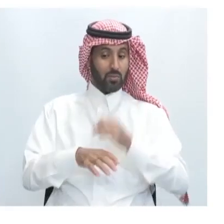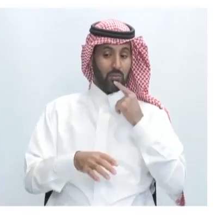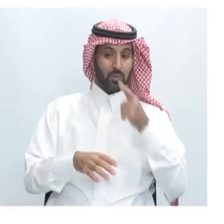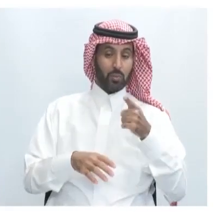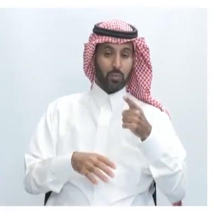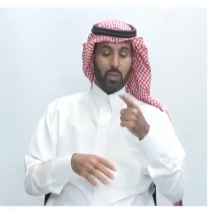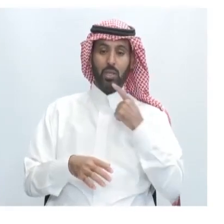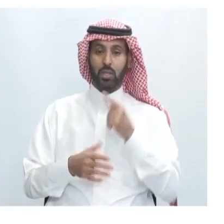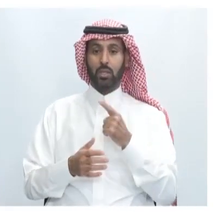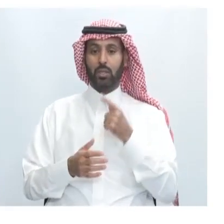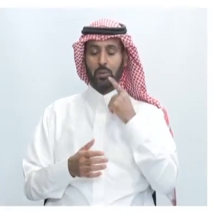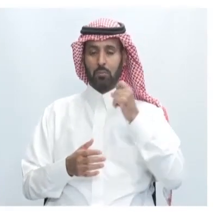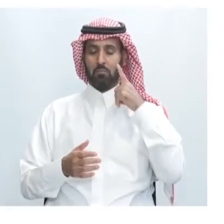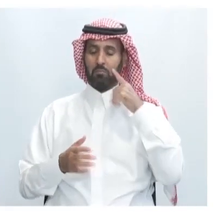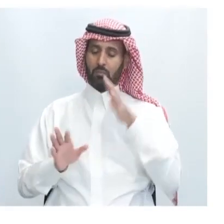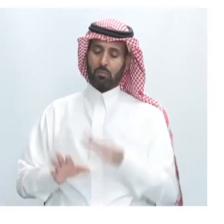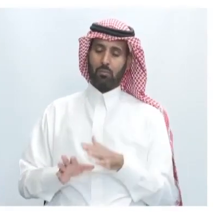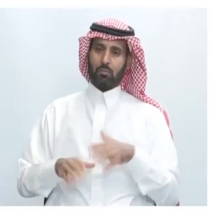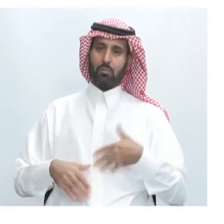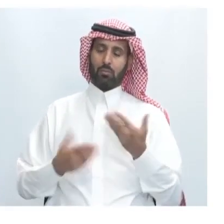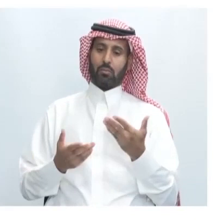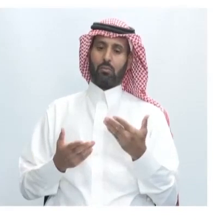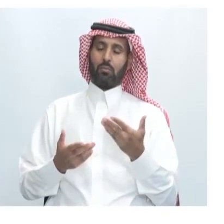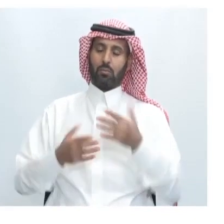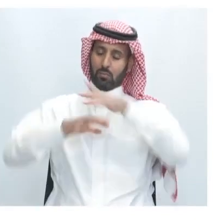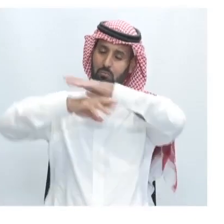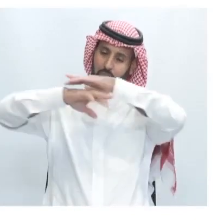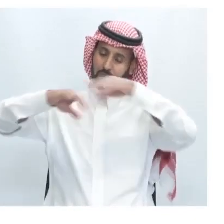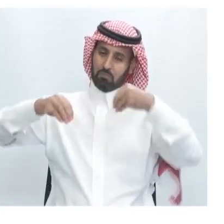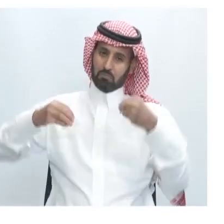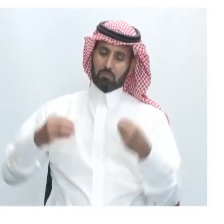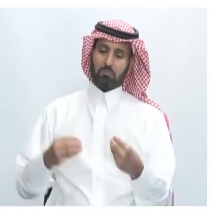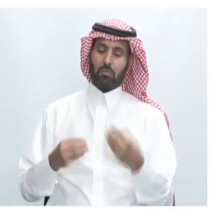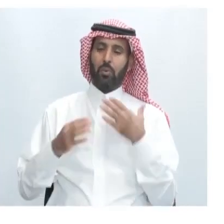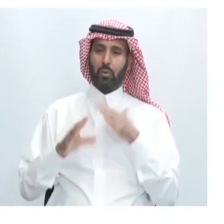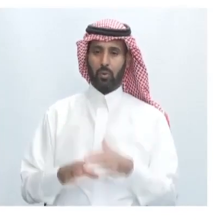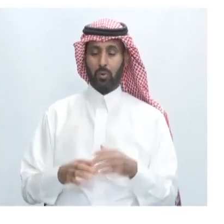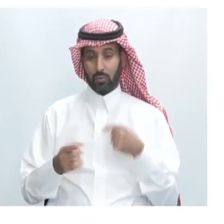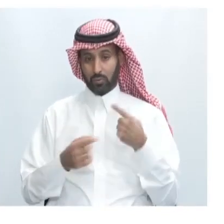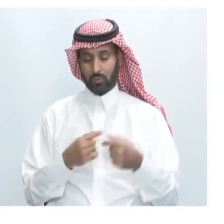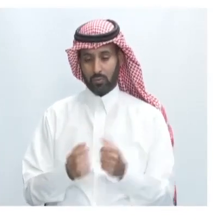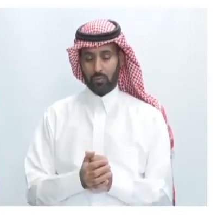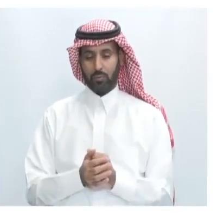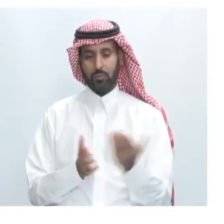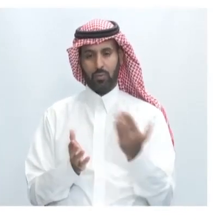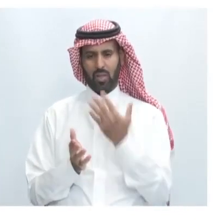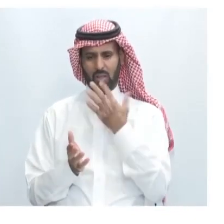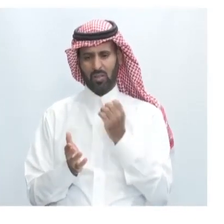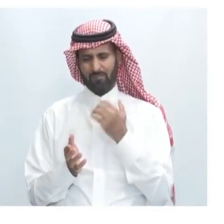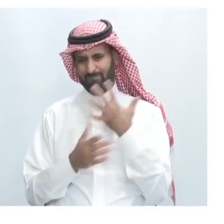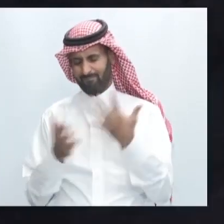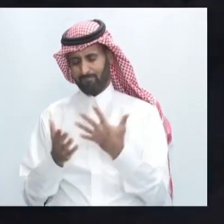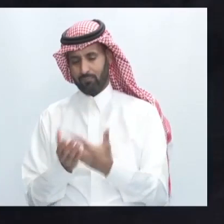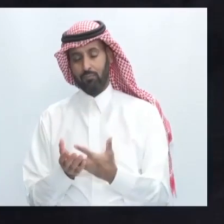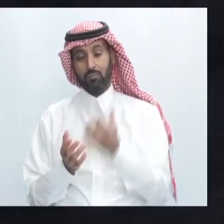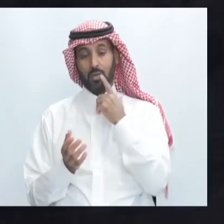feel, here he says, calmer in the blue room and more energized in the red room, because